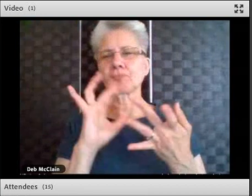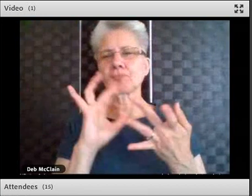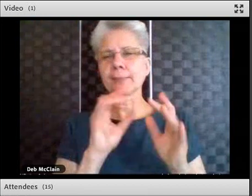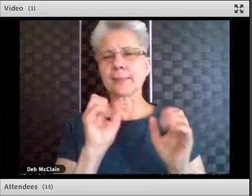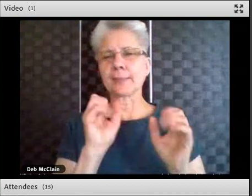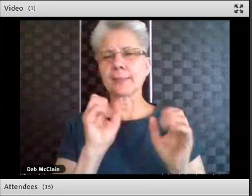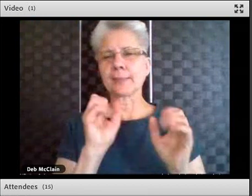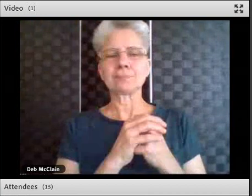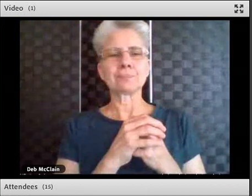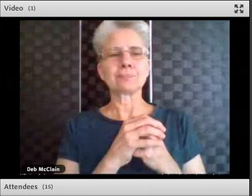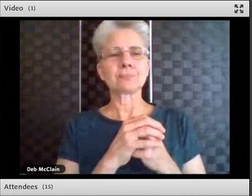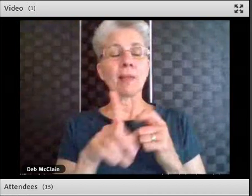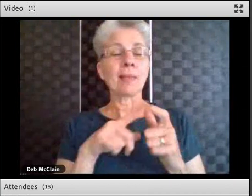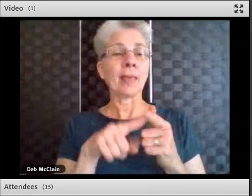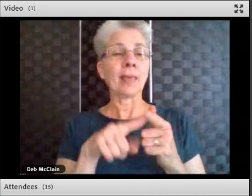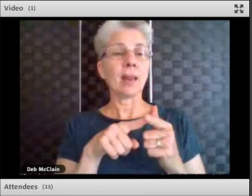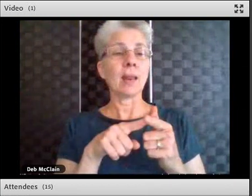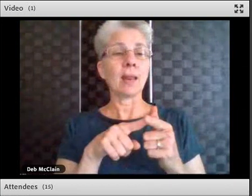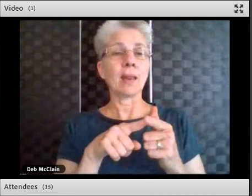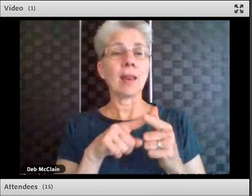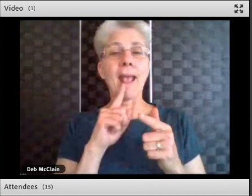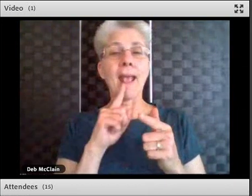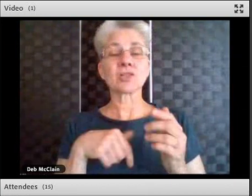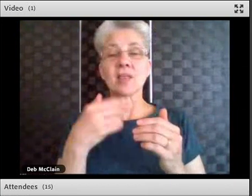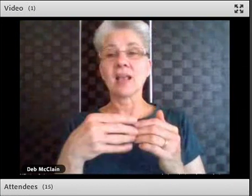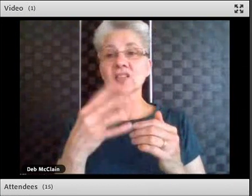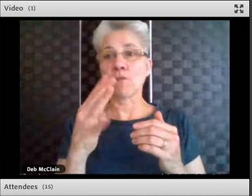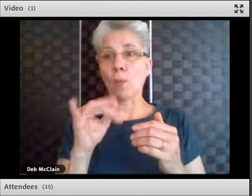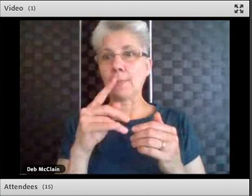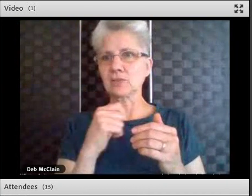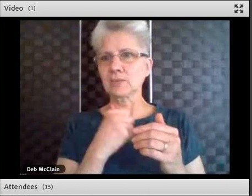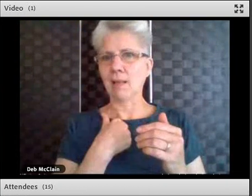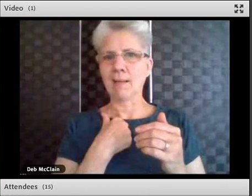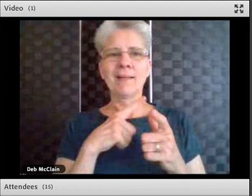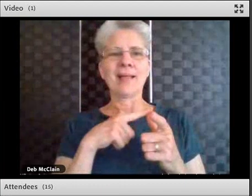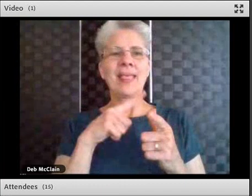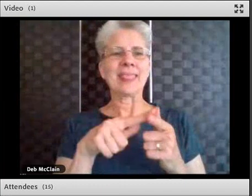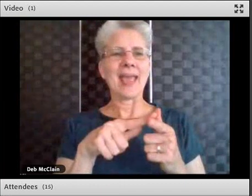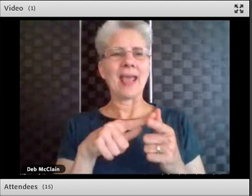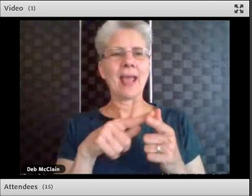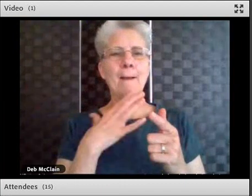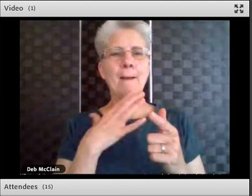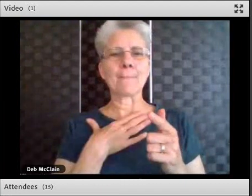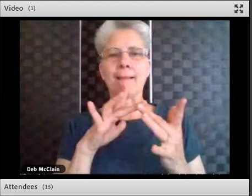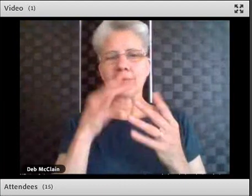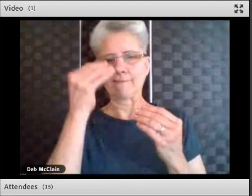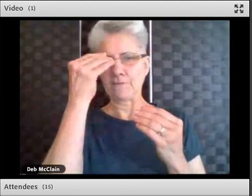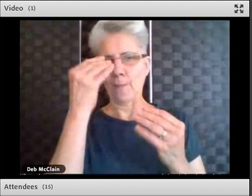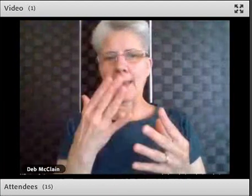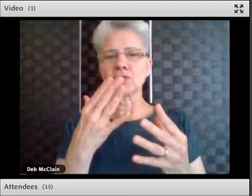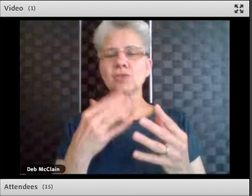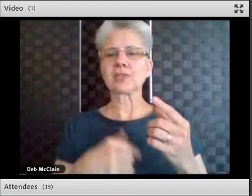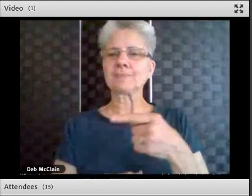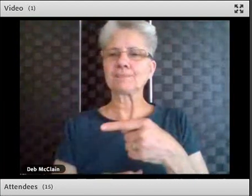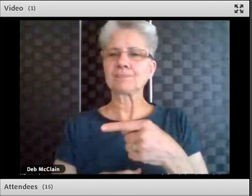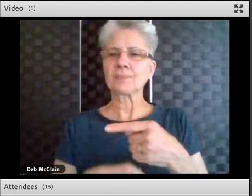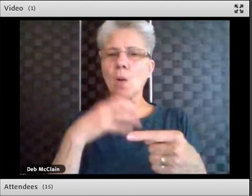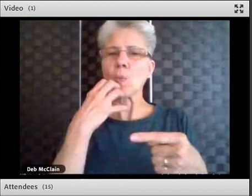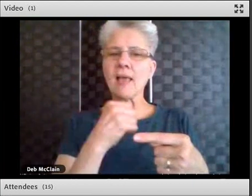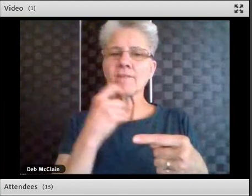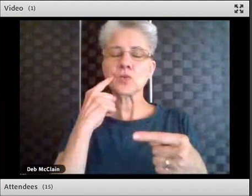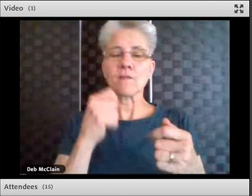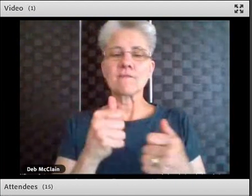So, and then actually the next 4 pages, goodness. And then here's my contact information. I would